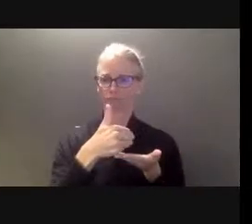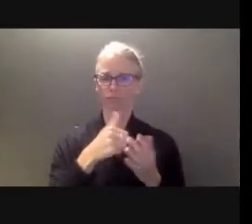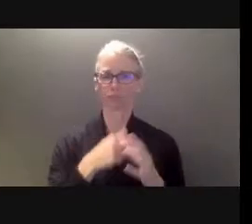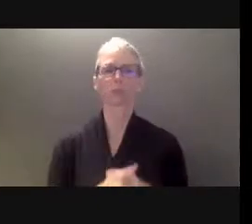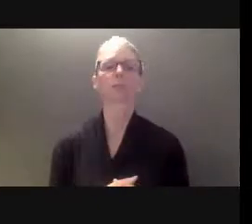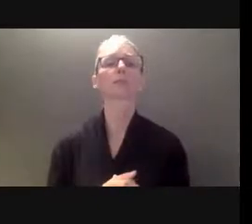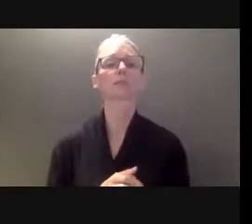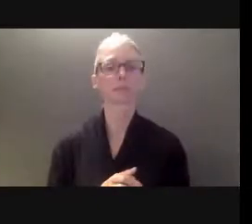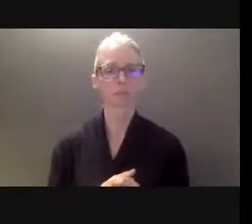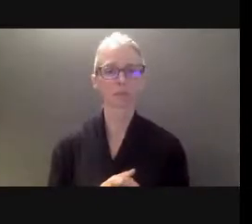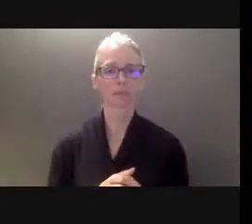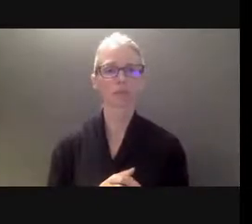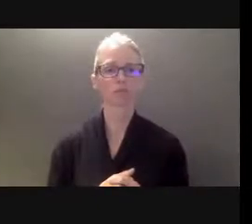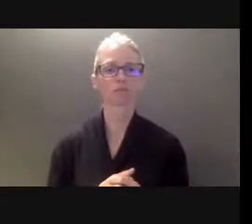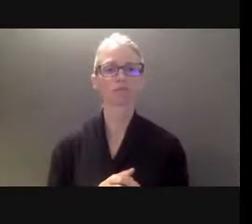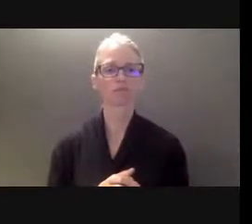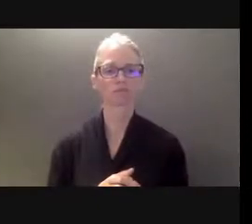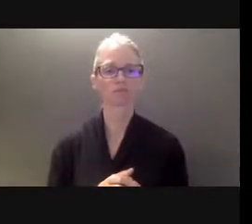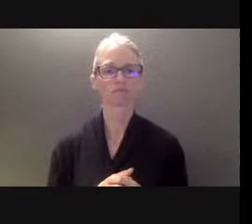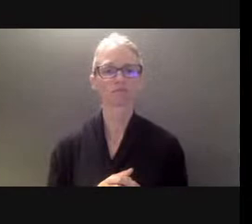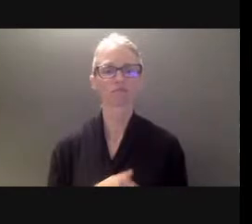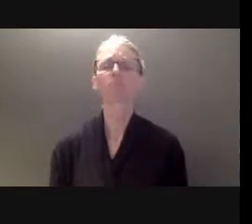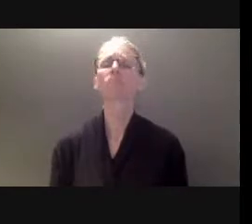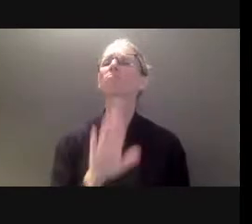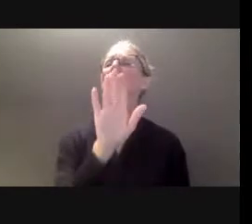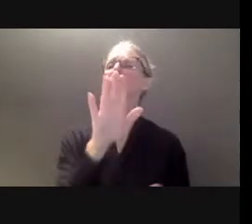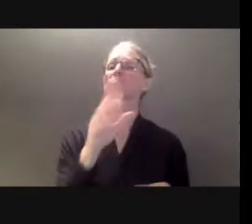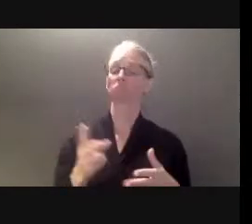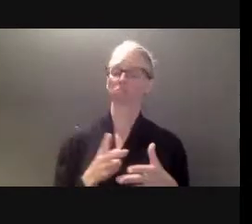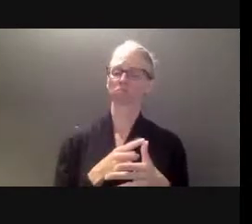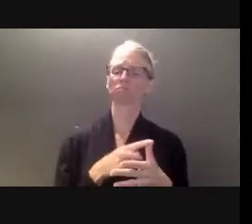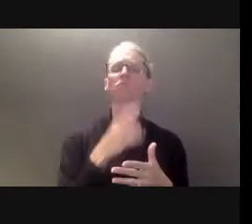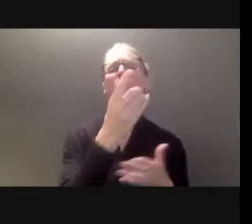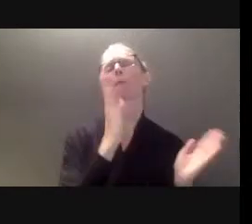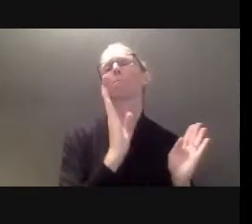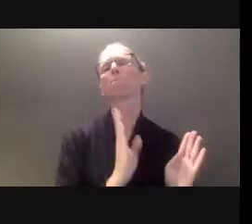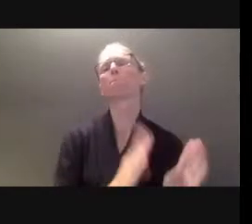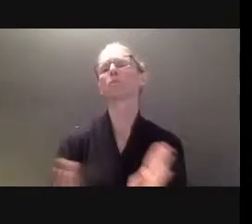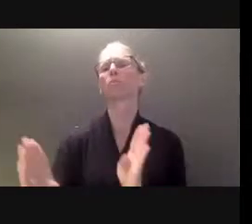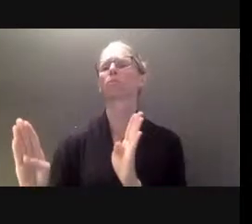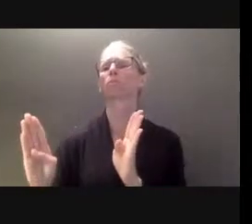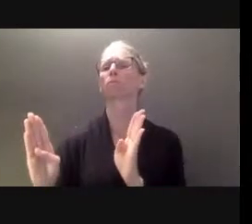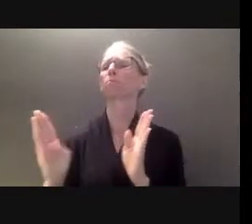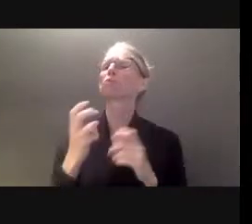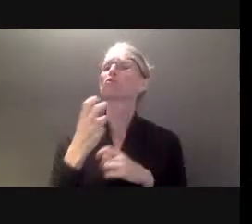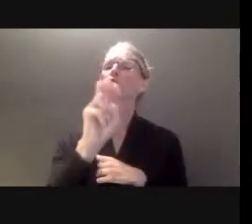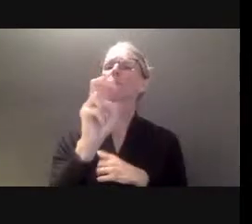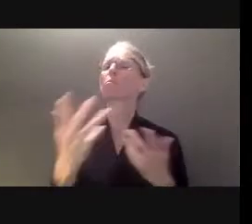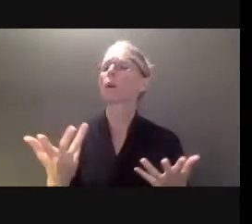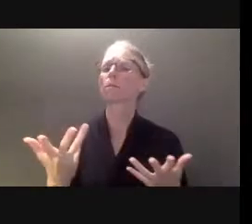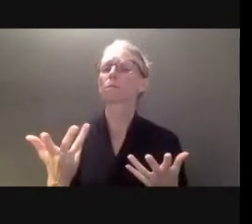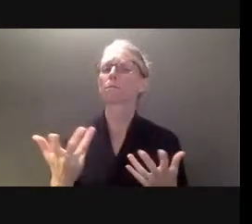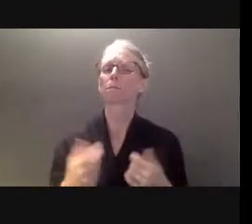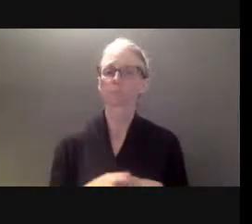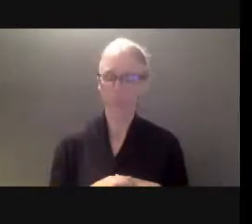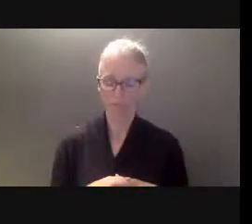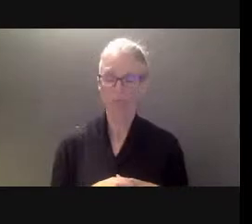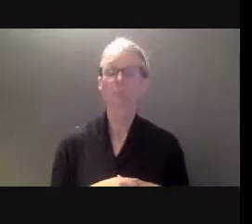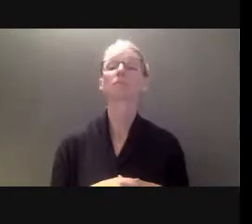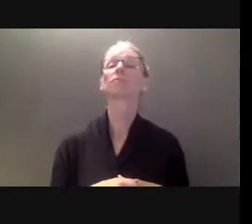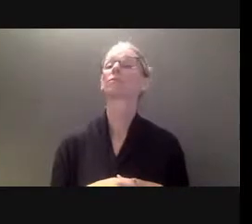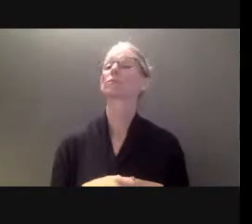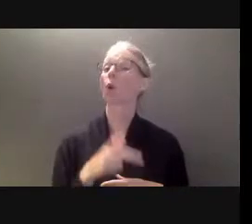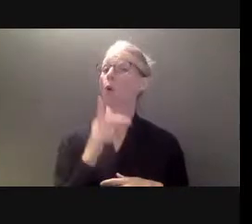We first asked participants about how they planned their trip for the park. And for trip planning tools, more than half of people with disabilities